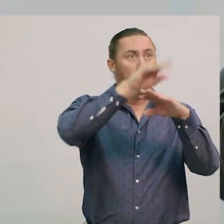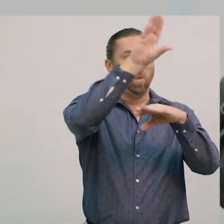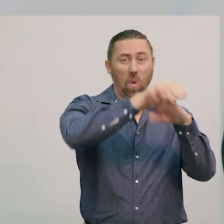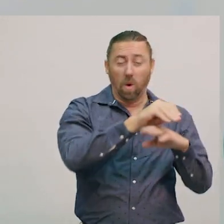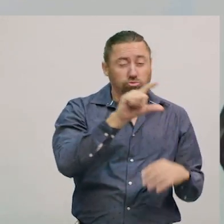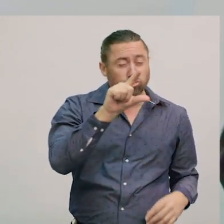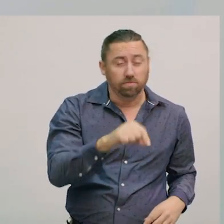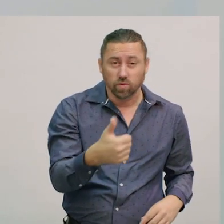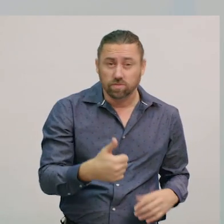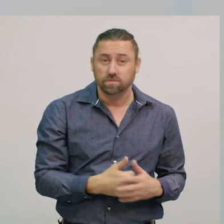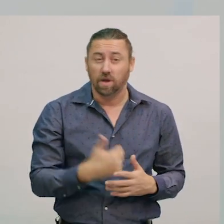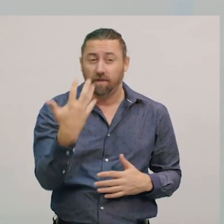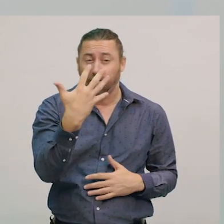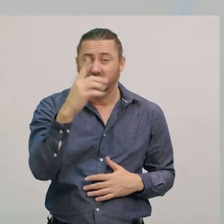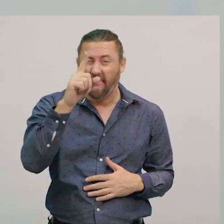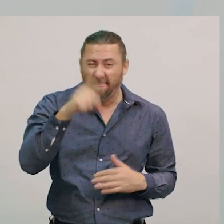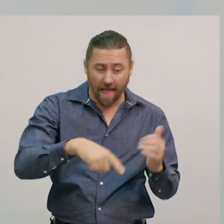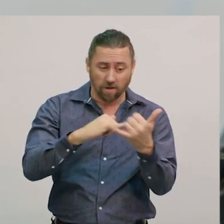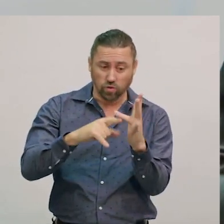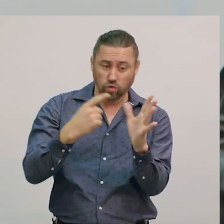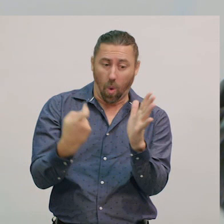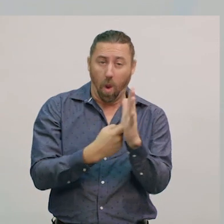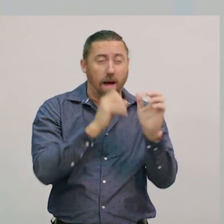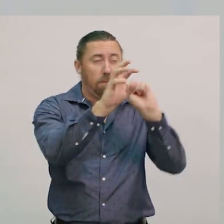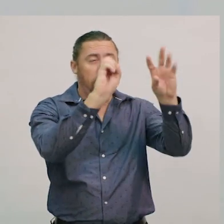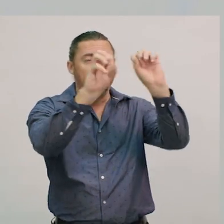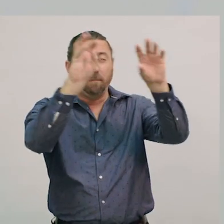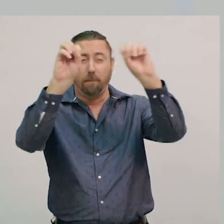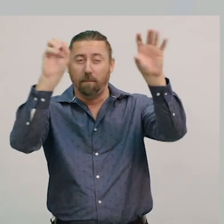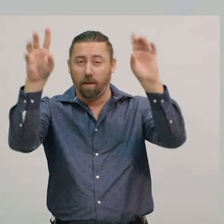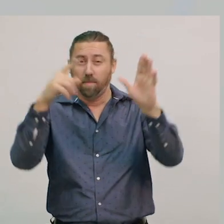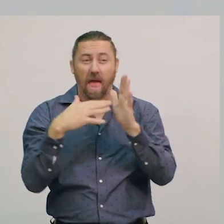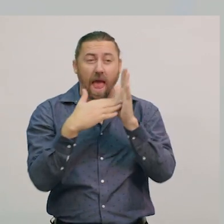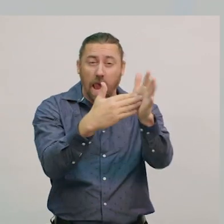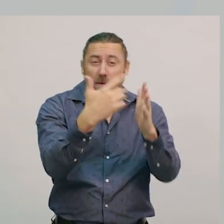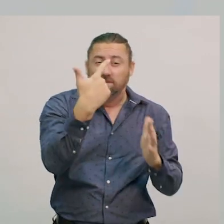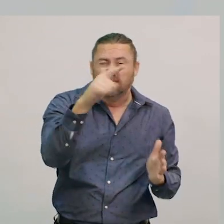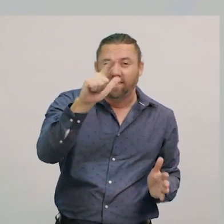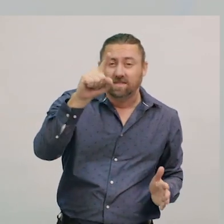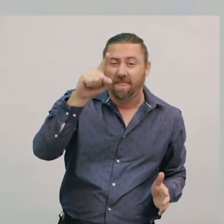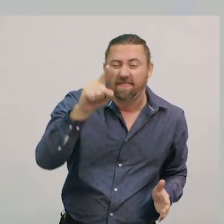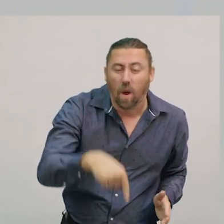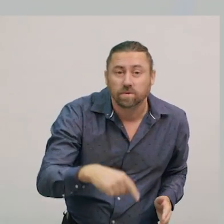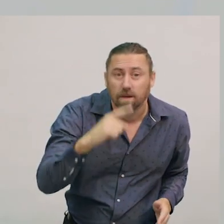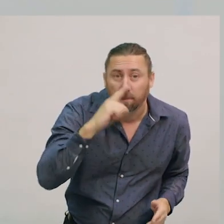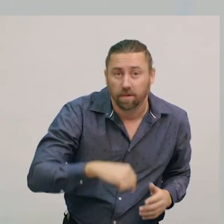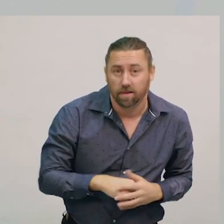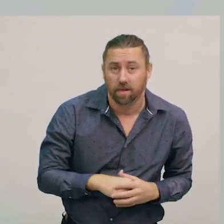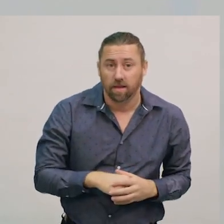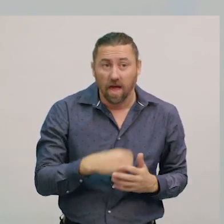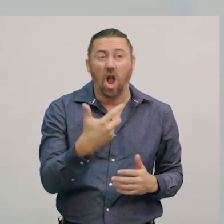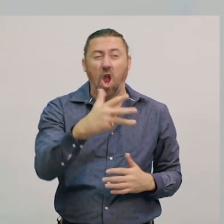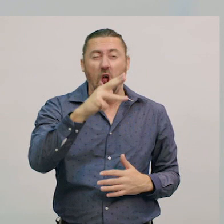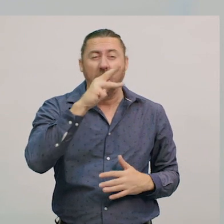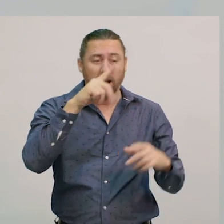than 15,000 solar systems have been installed, reaching more than 70,000 people in over